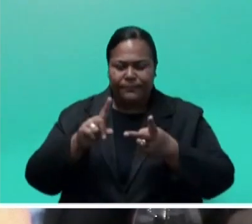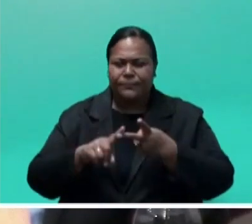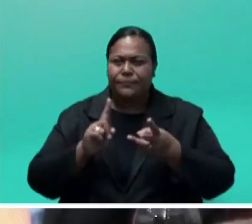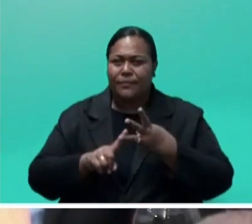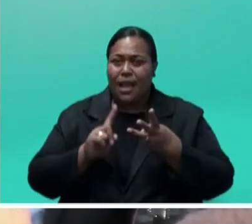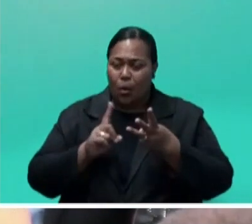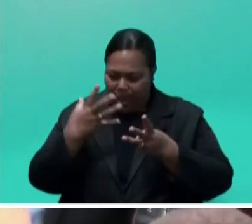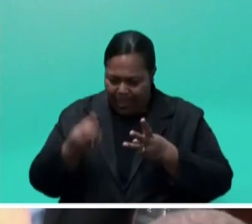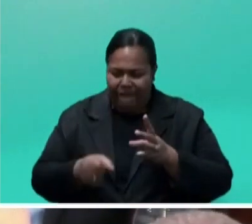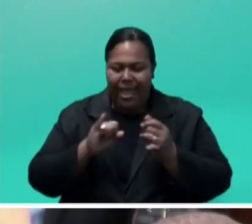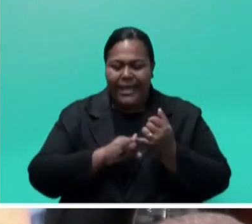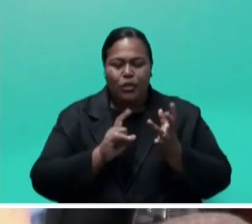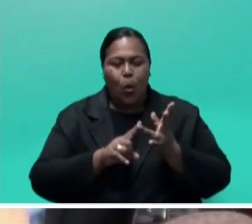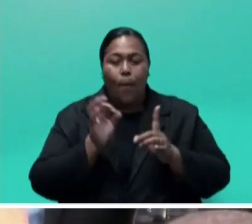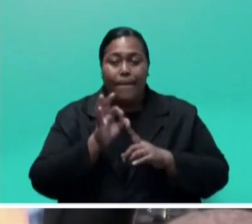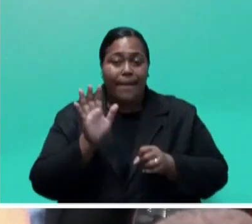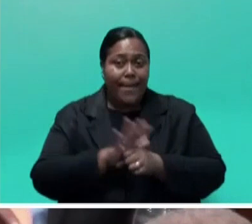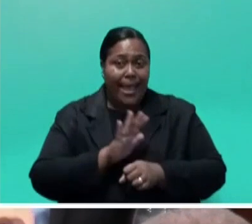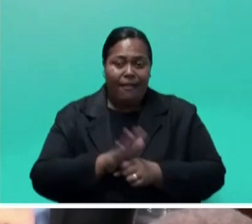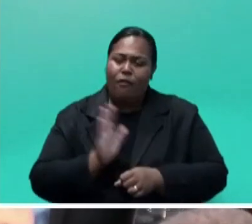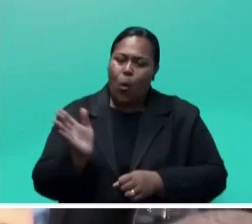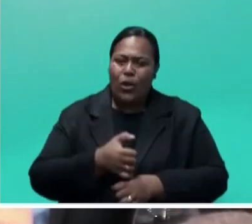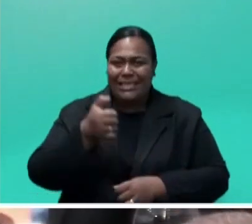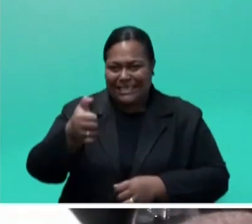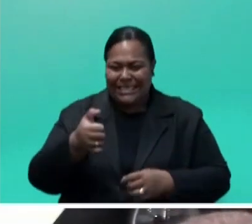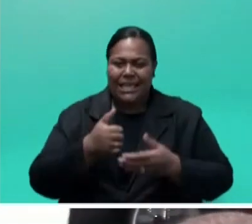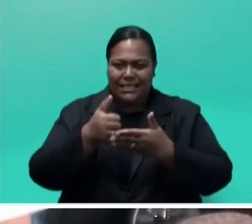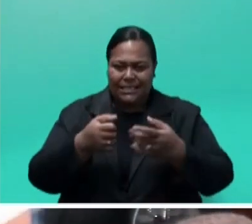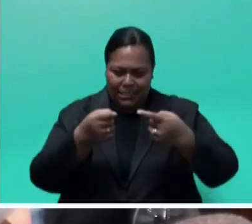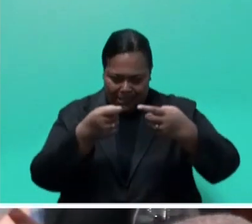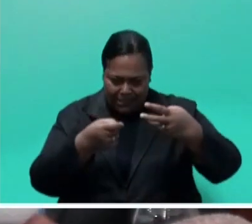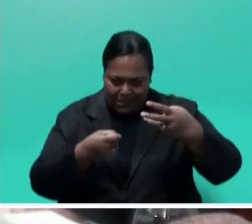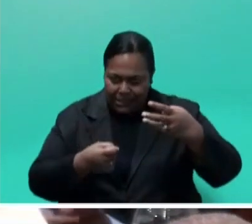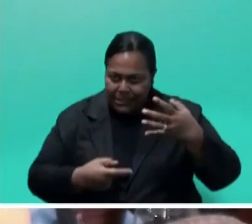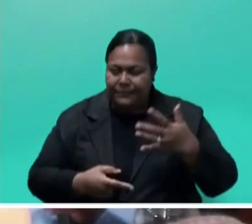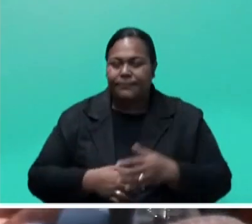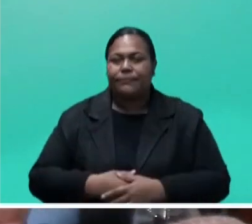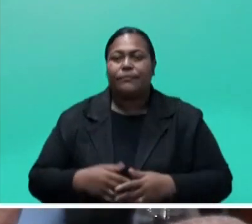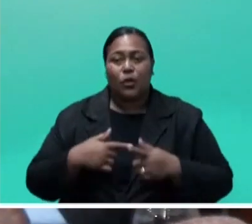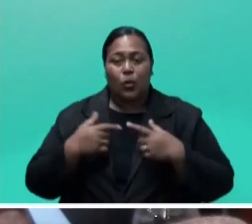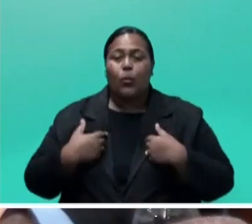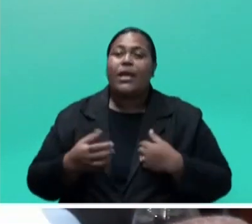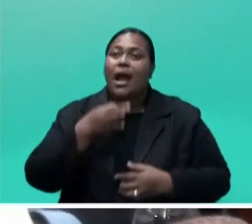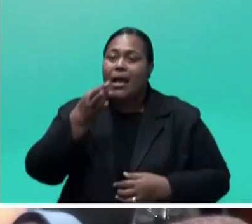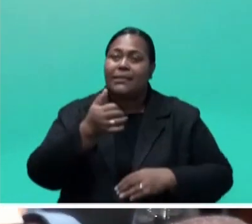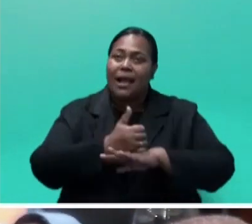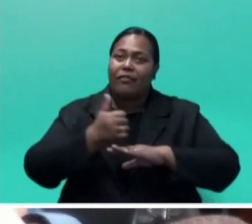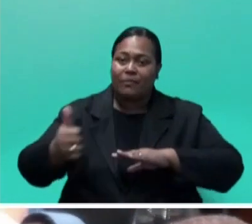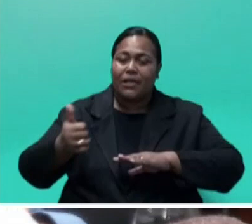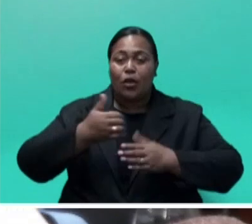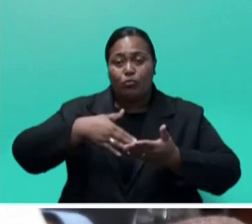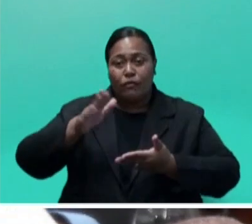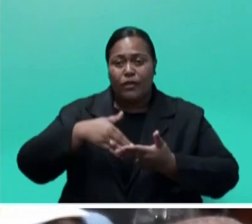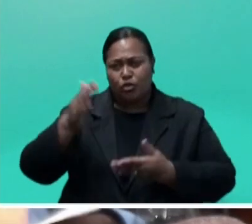operating procedures for all of these 6 social assistance schemes. We obtained a Cabinet approval on the shock